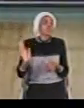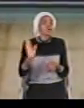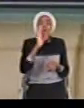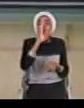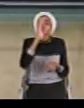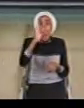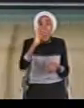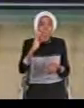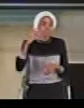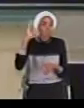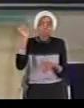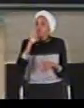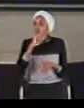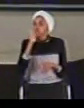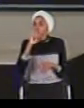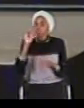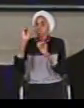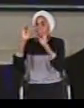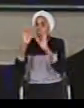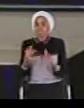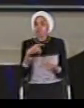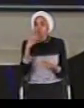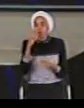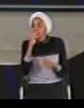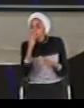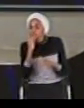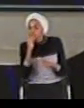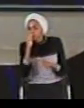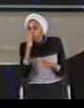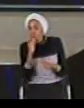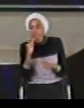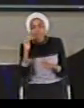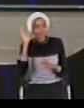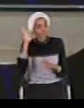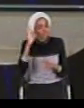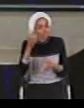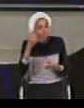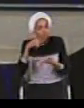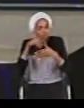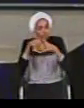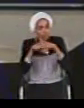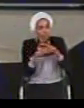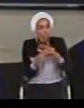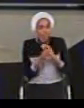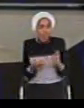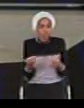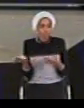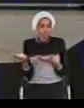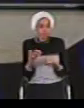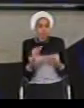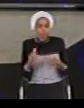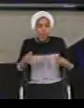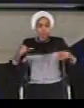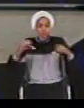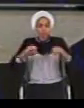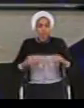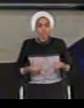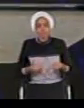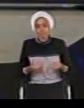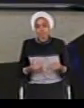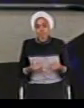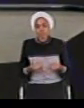you, who privily, privately shall bring in damnable